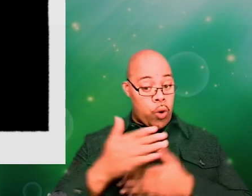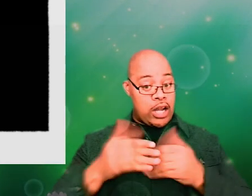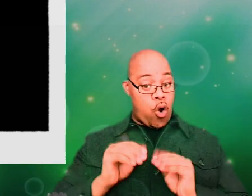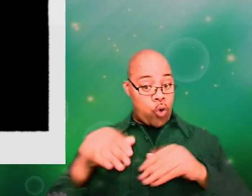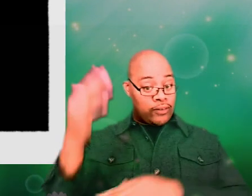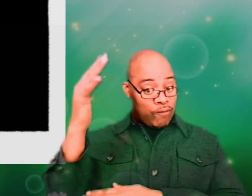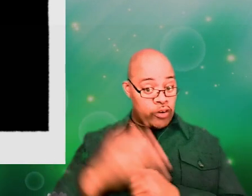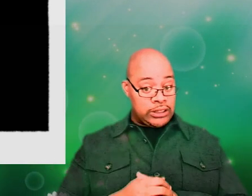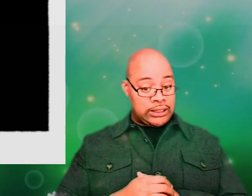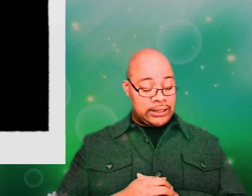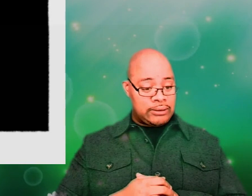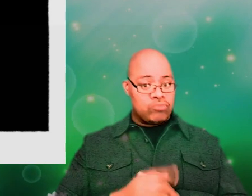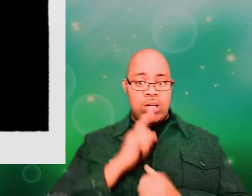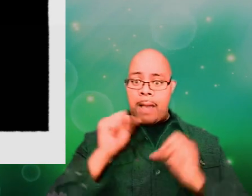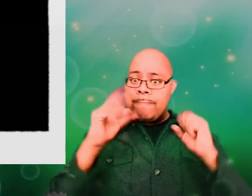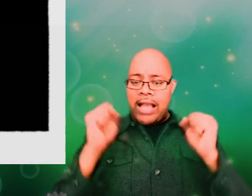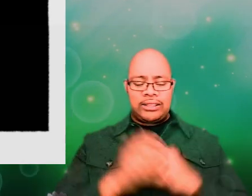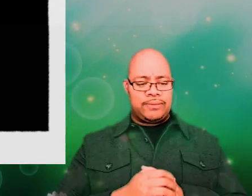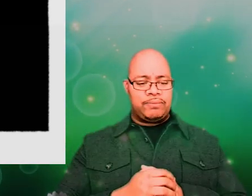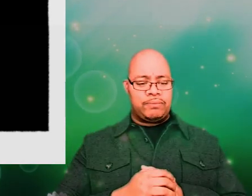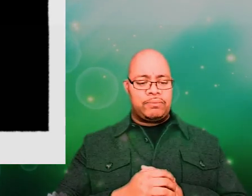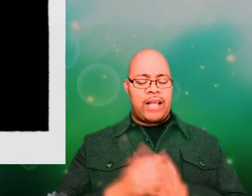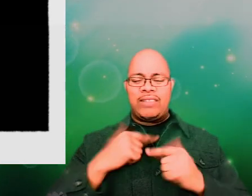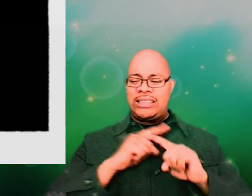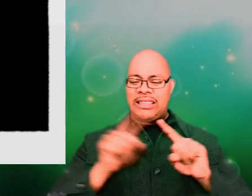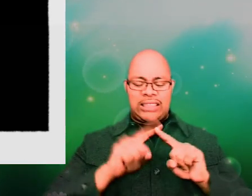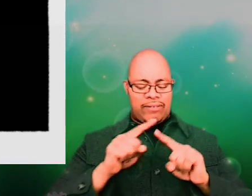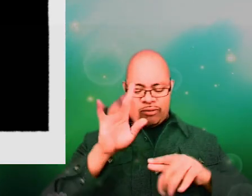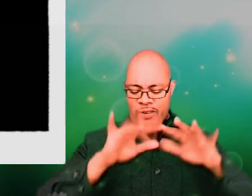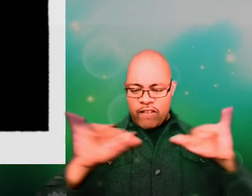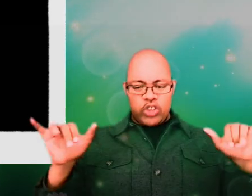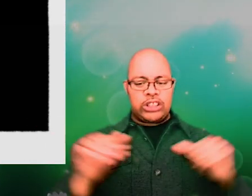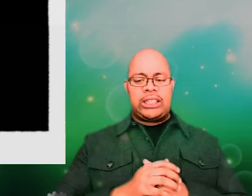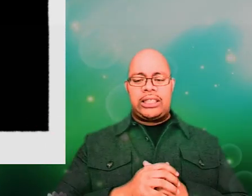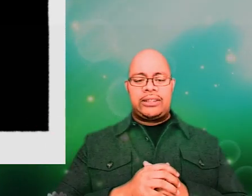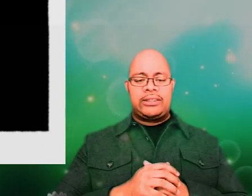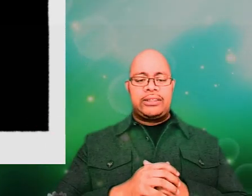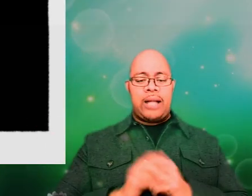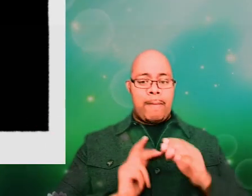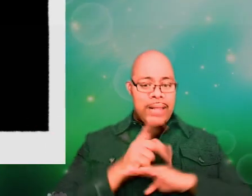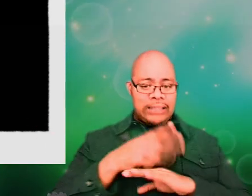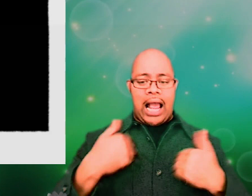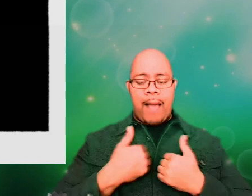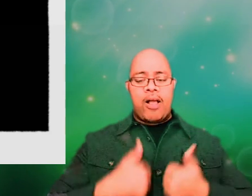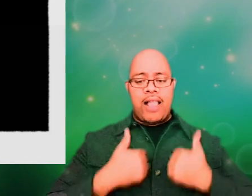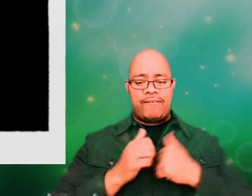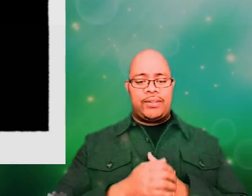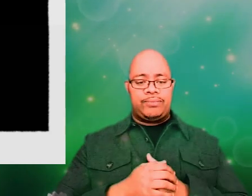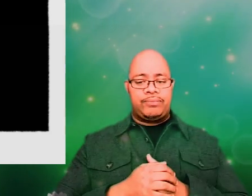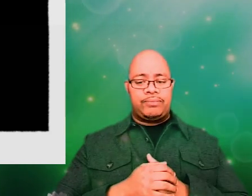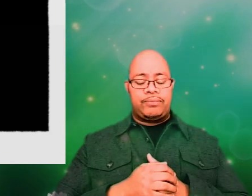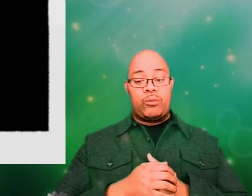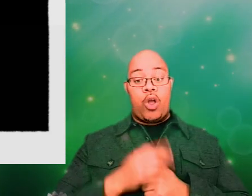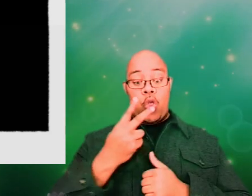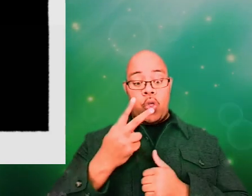forest? It's amazing and consists of a wide diversity of native plant and animal life. Let's look at a